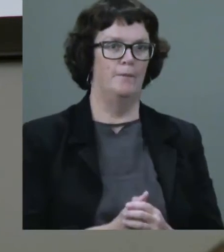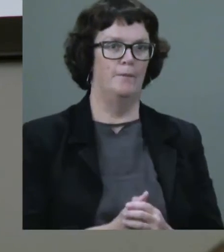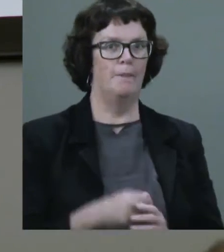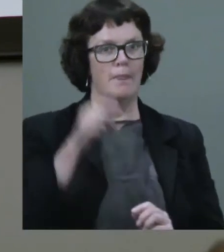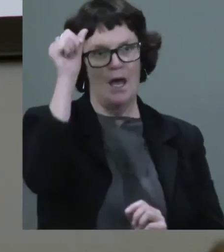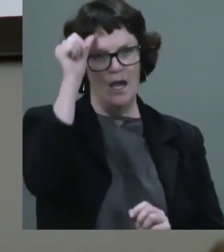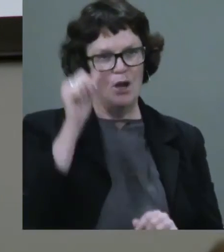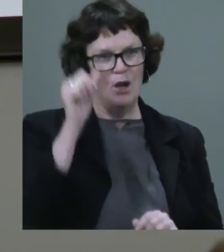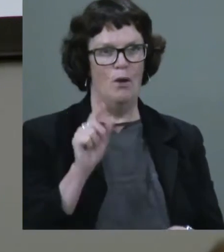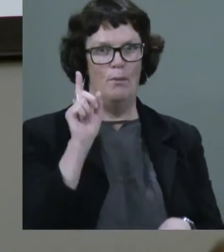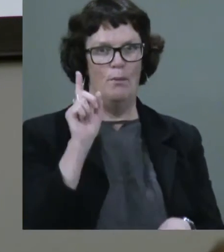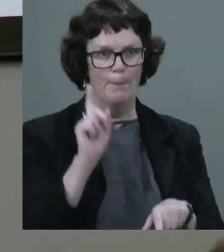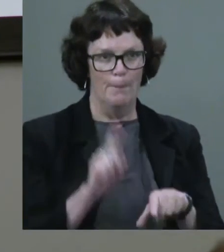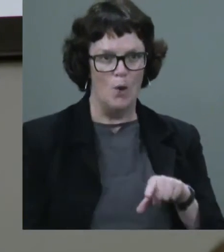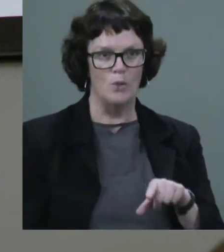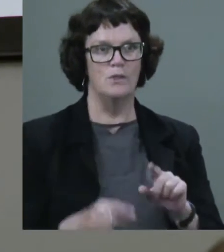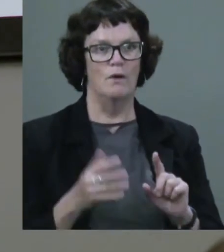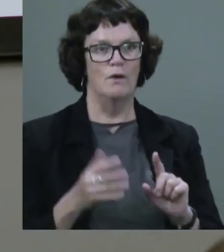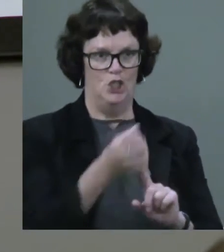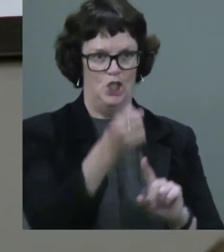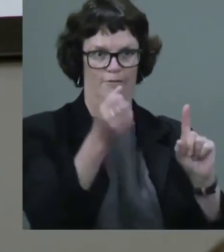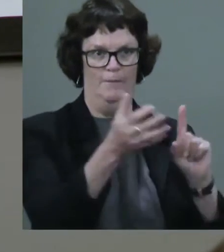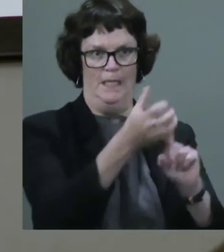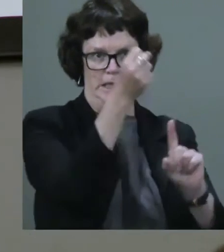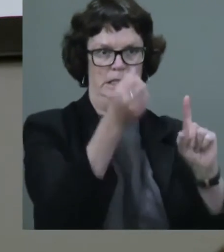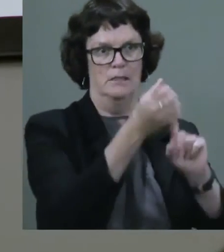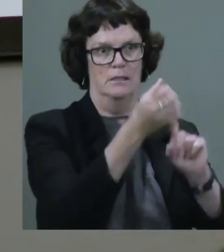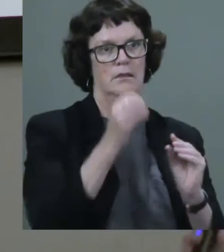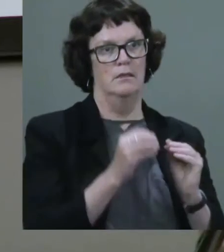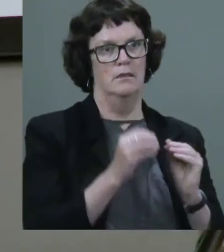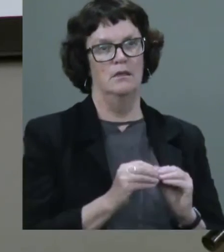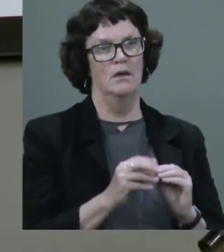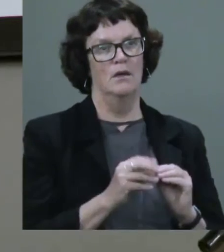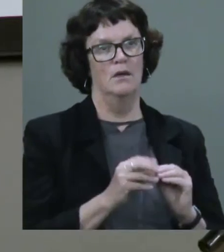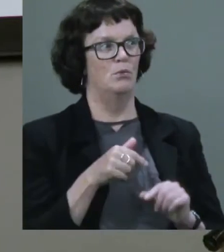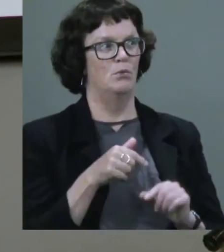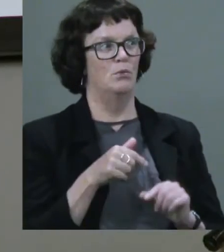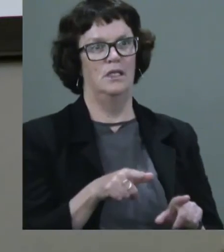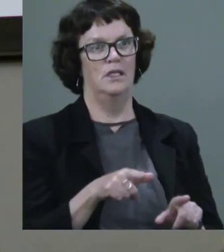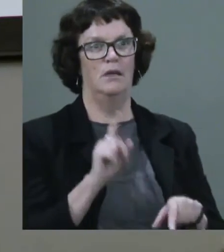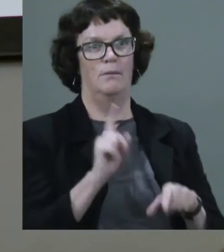them, they're probably the most important milestones.